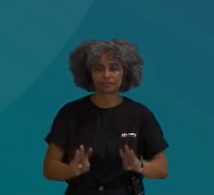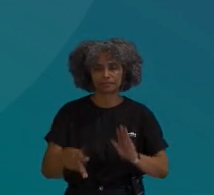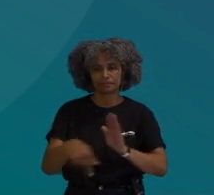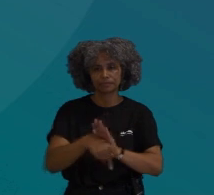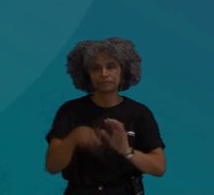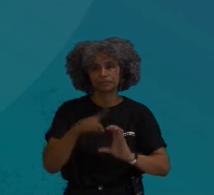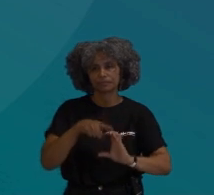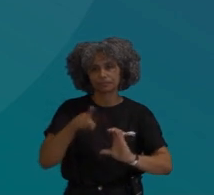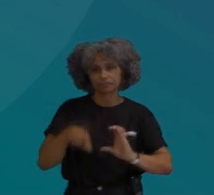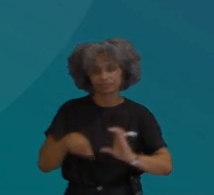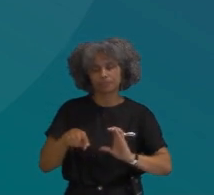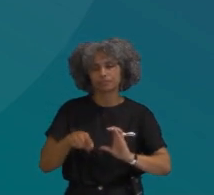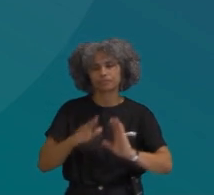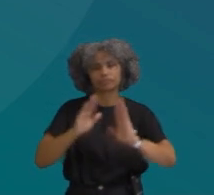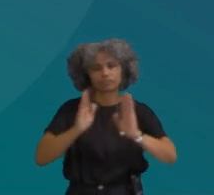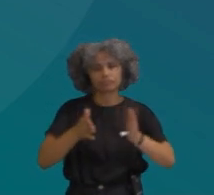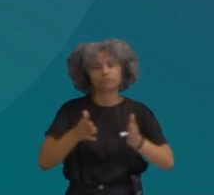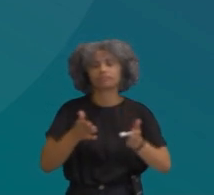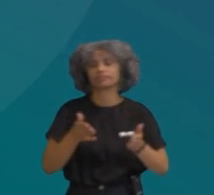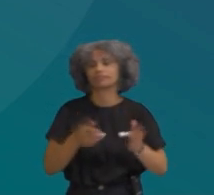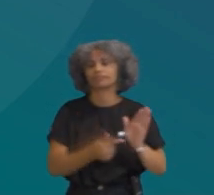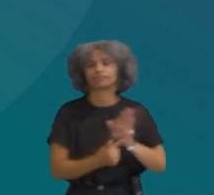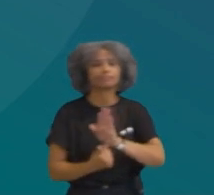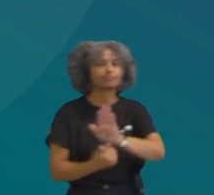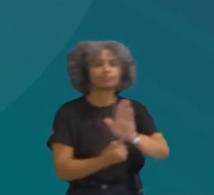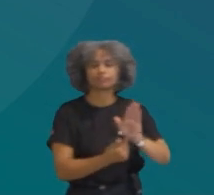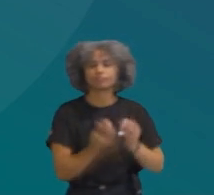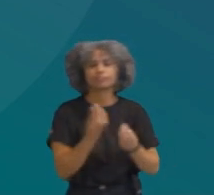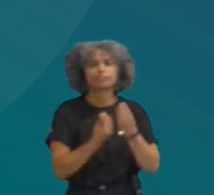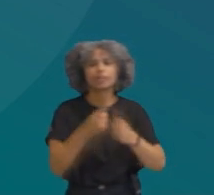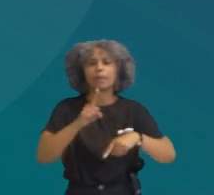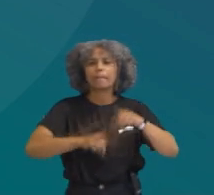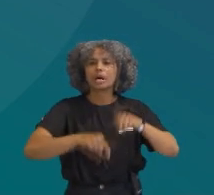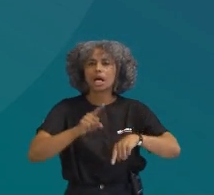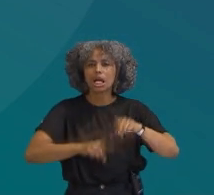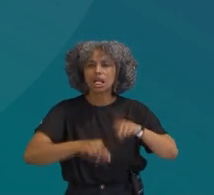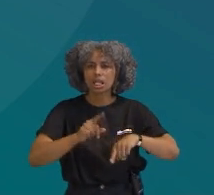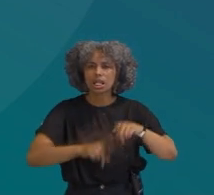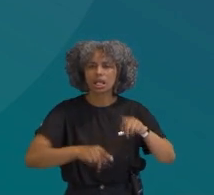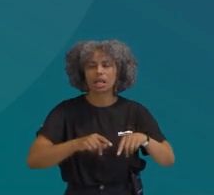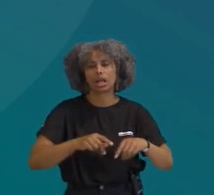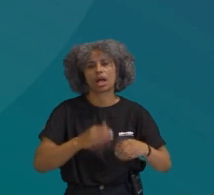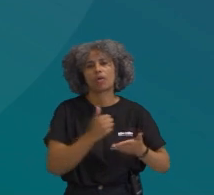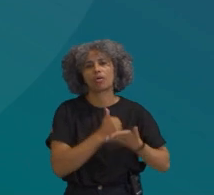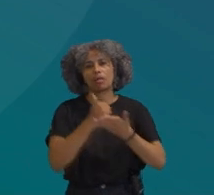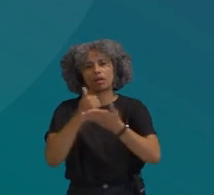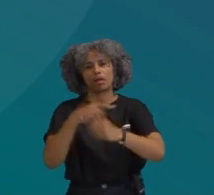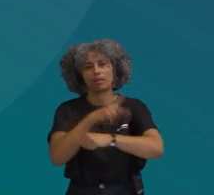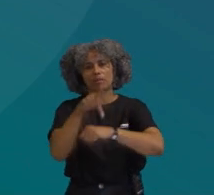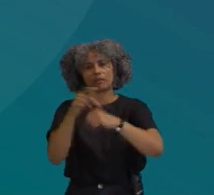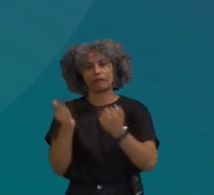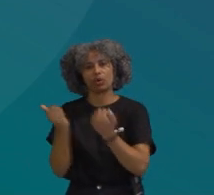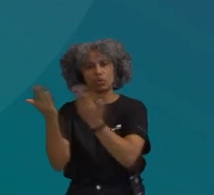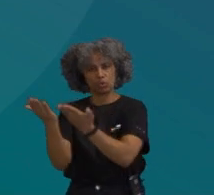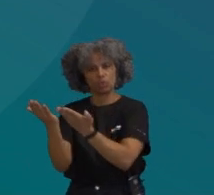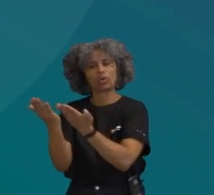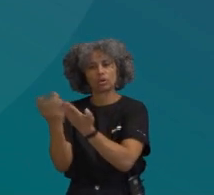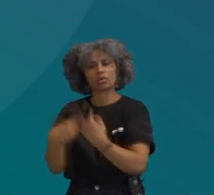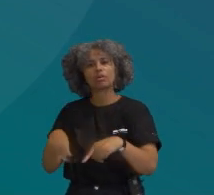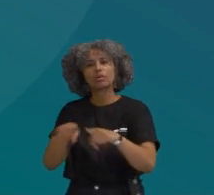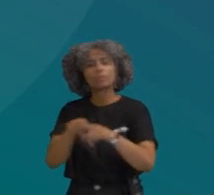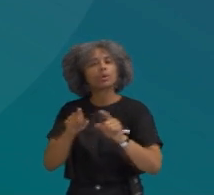by experts and transformed into meaningful scientific data for